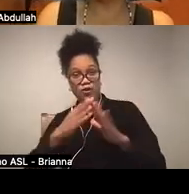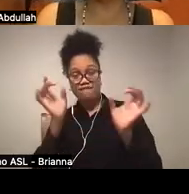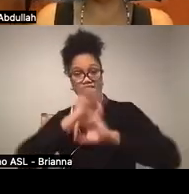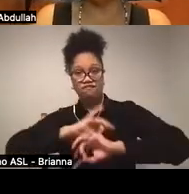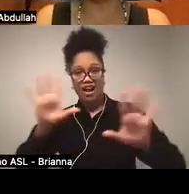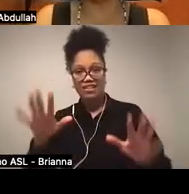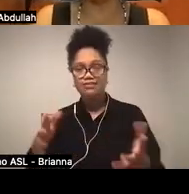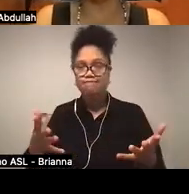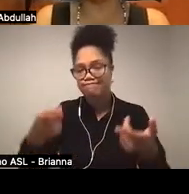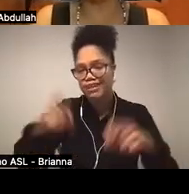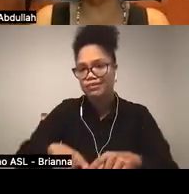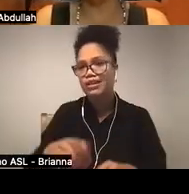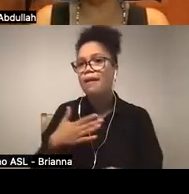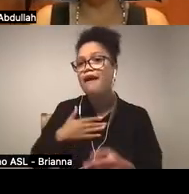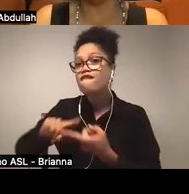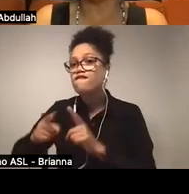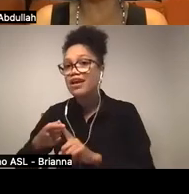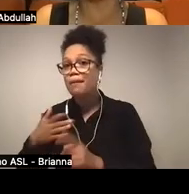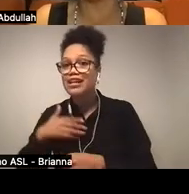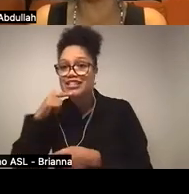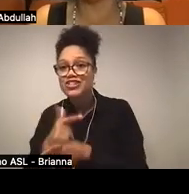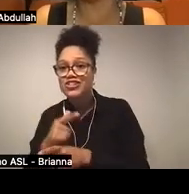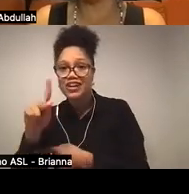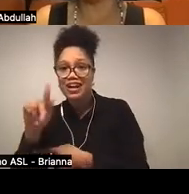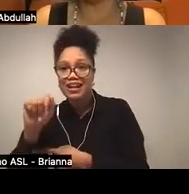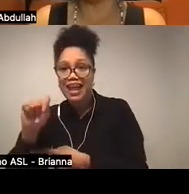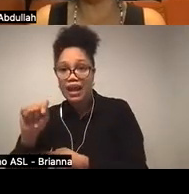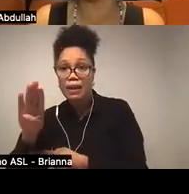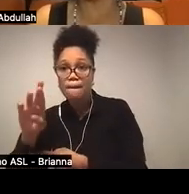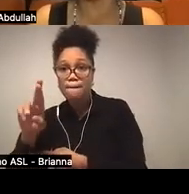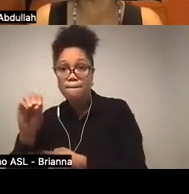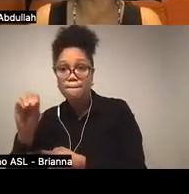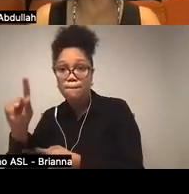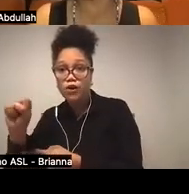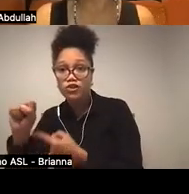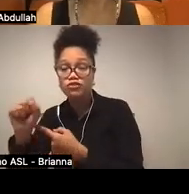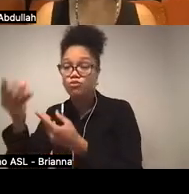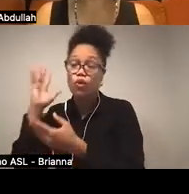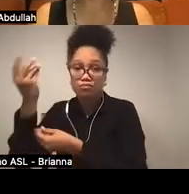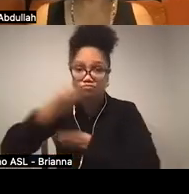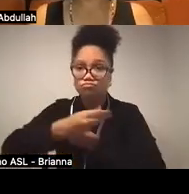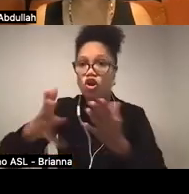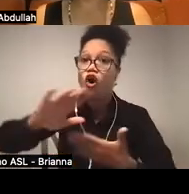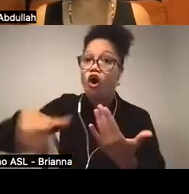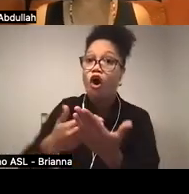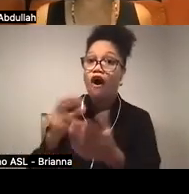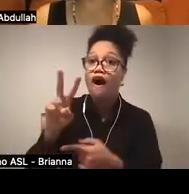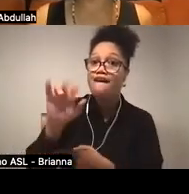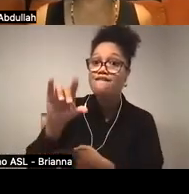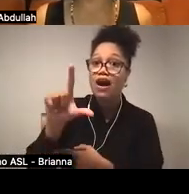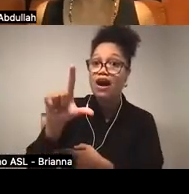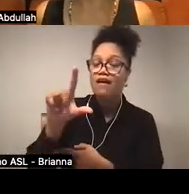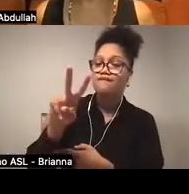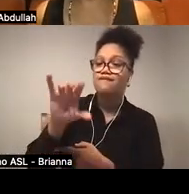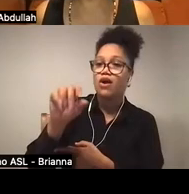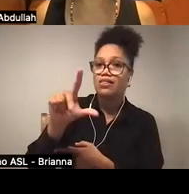and sister Kat Brooks will be quick to remind us that all violence is state-sanctioned violence, right? So when you talk about systems that